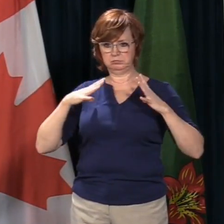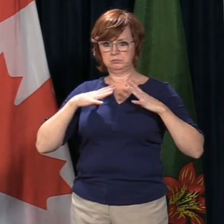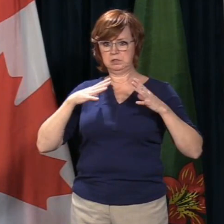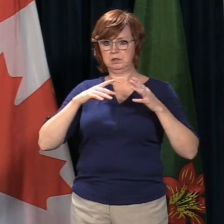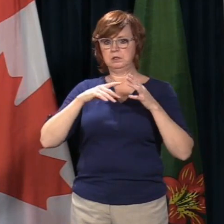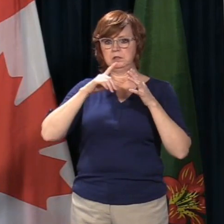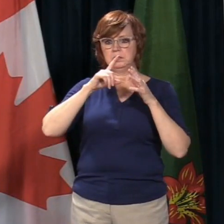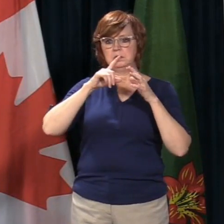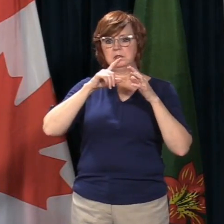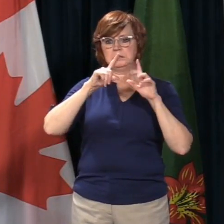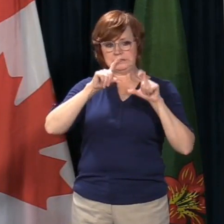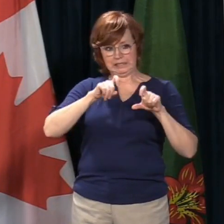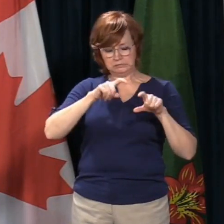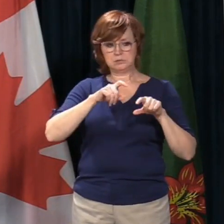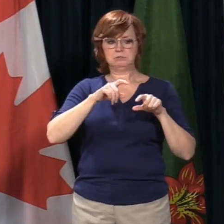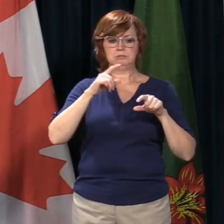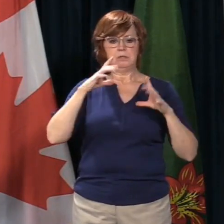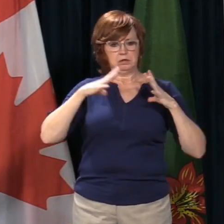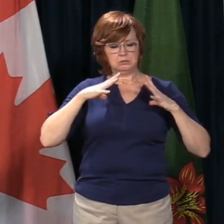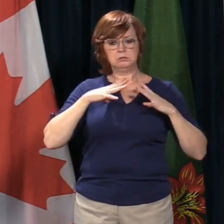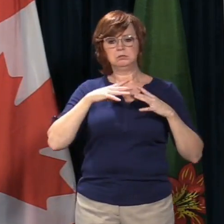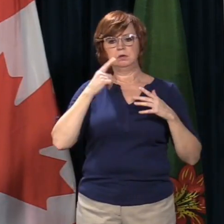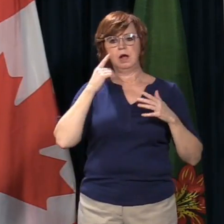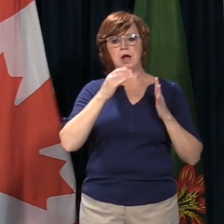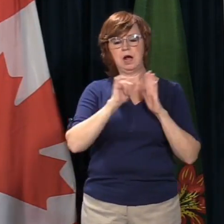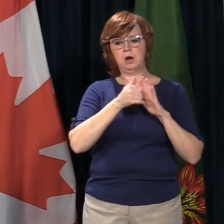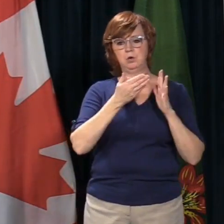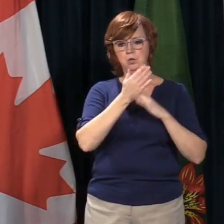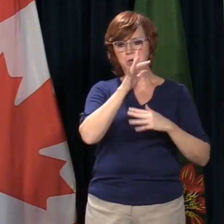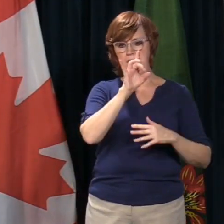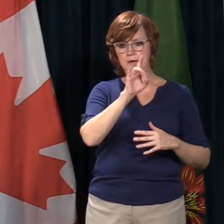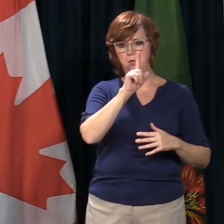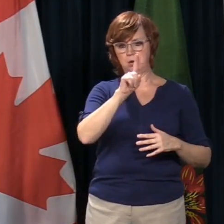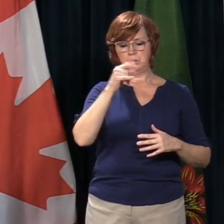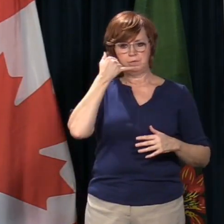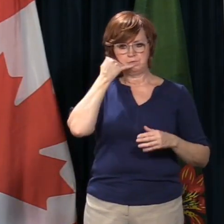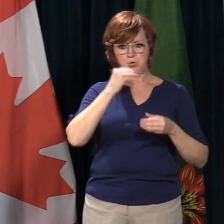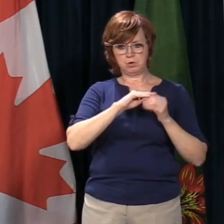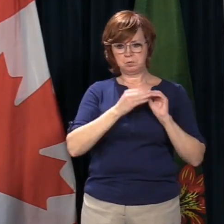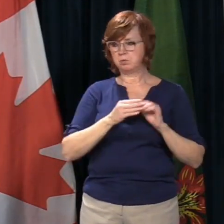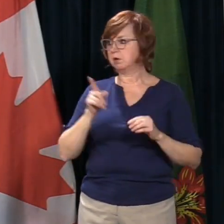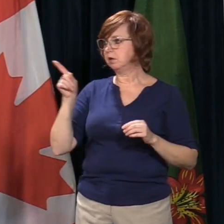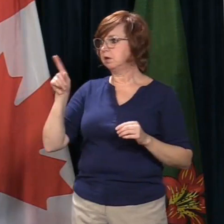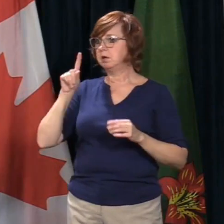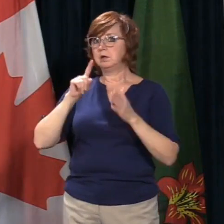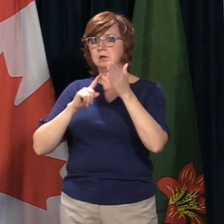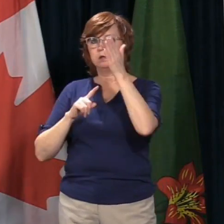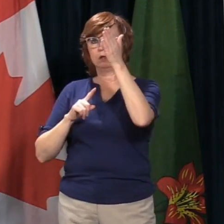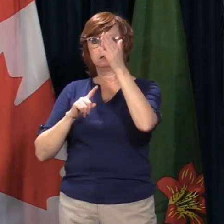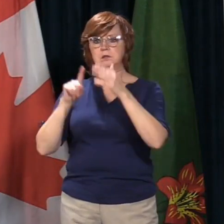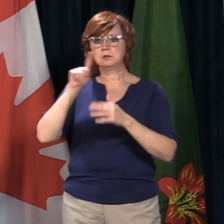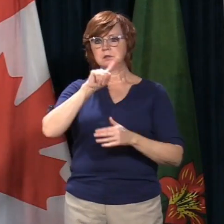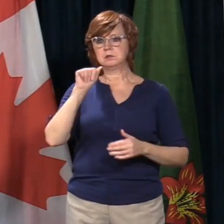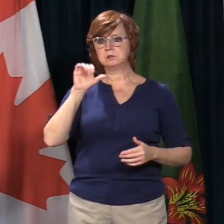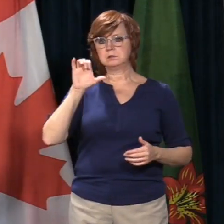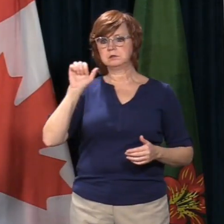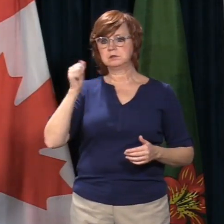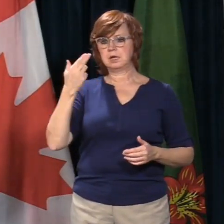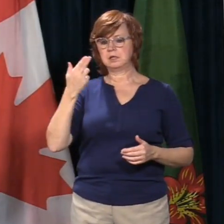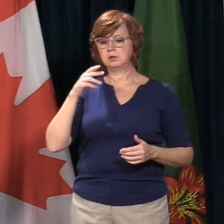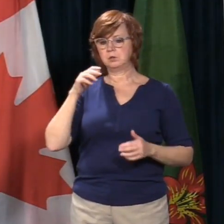through 811. Why don't we go to a question on the line now? Is there a question? We have Zach Vicera with the Star